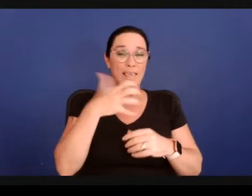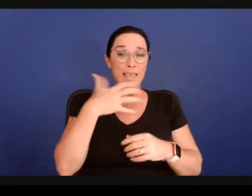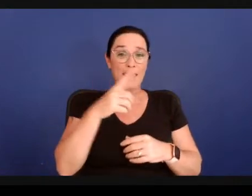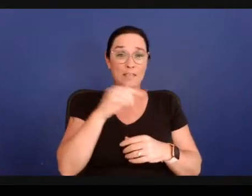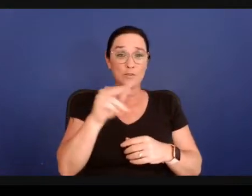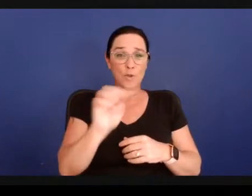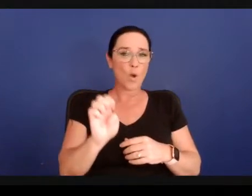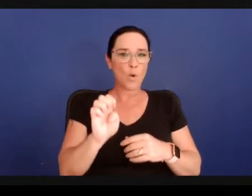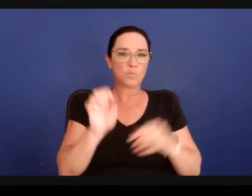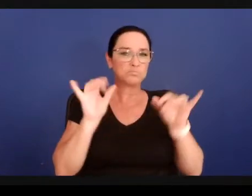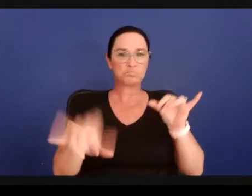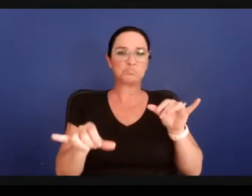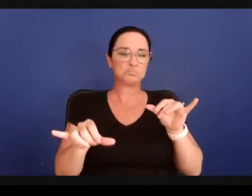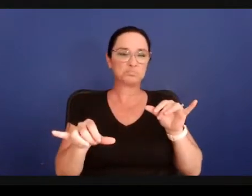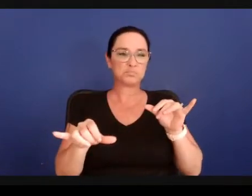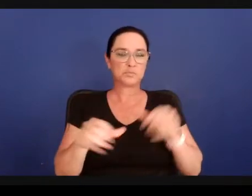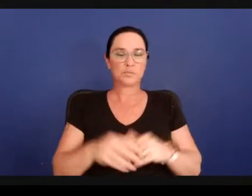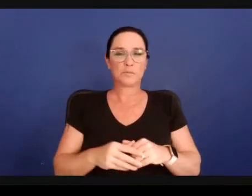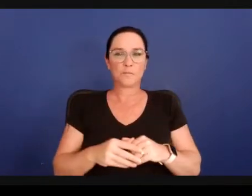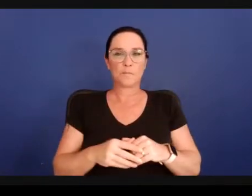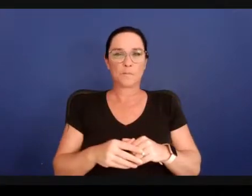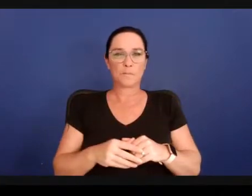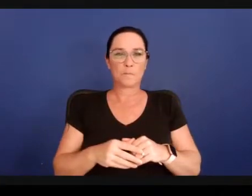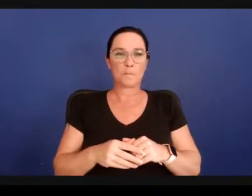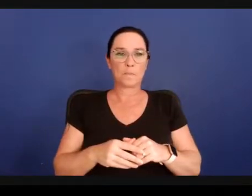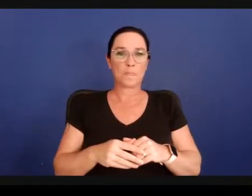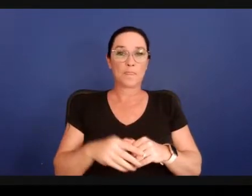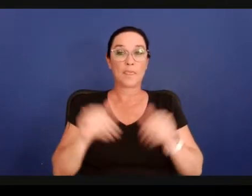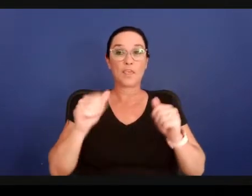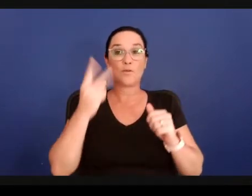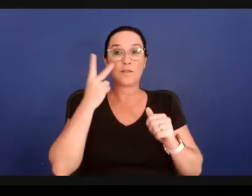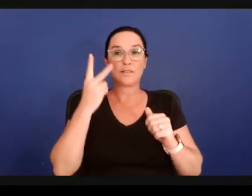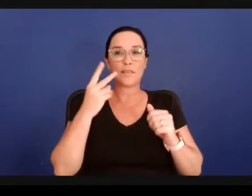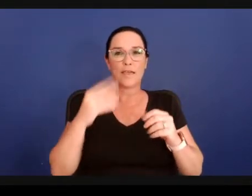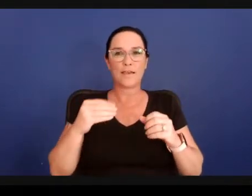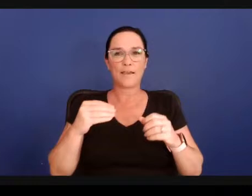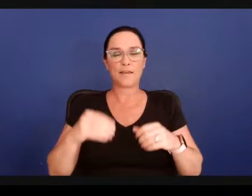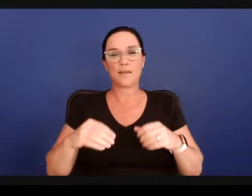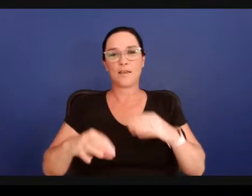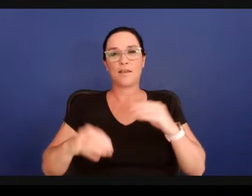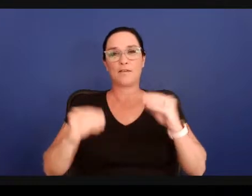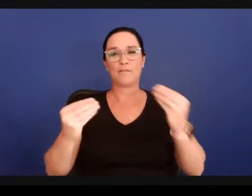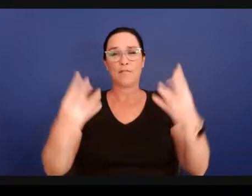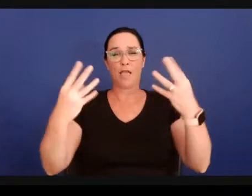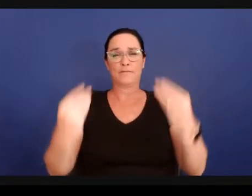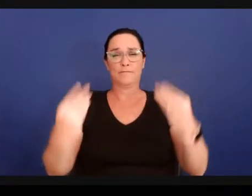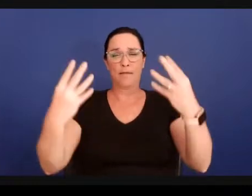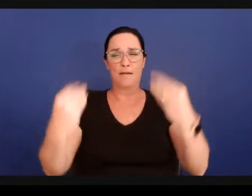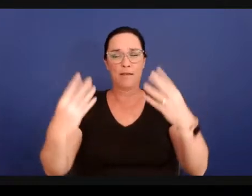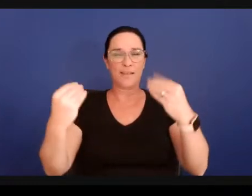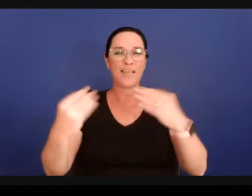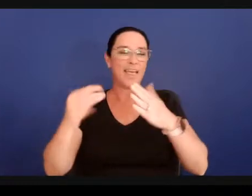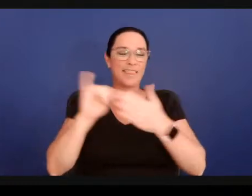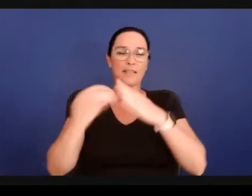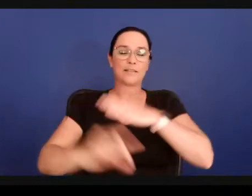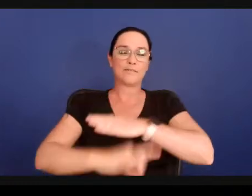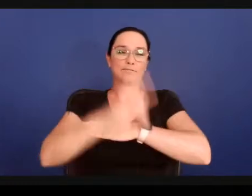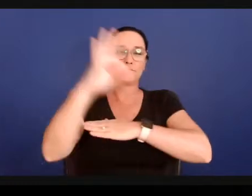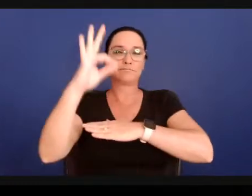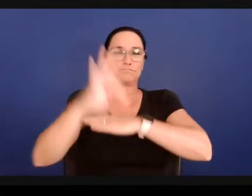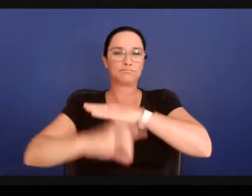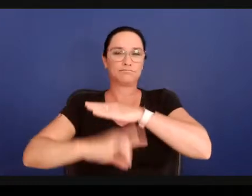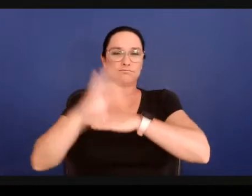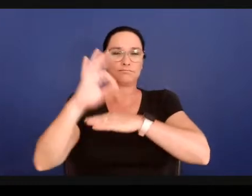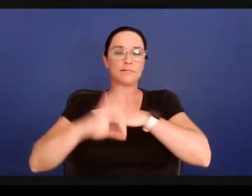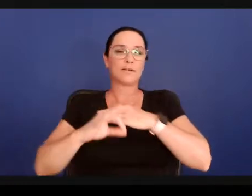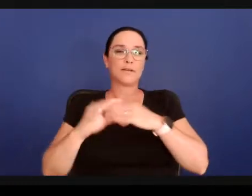fairly constant. And you see the flashing really has to do with the sun rising and lighting up the foreground and